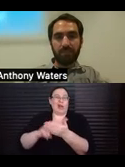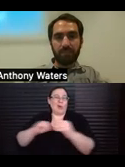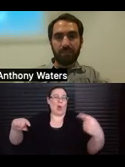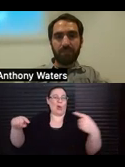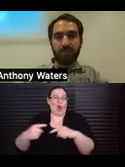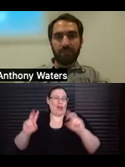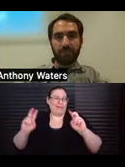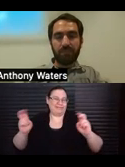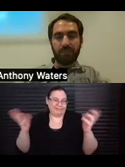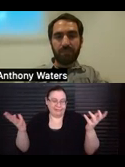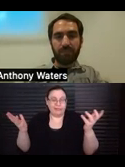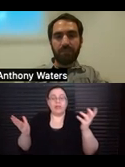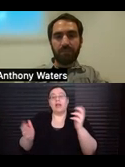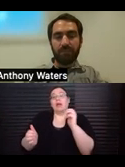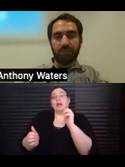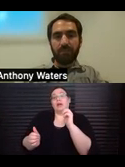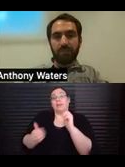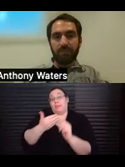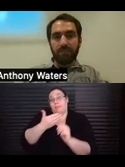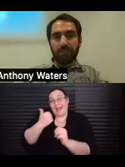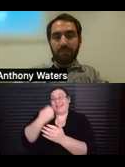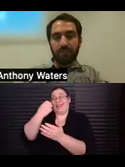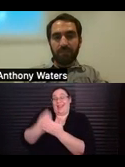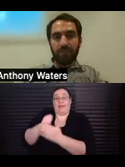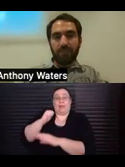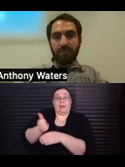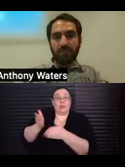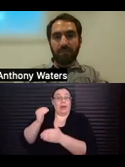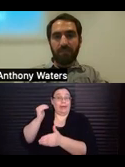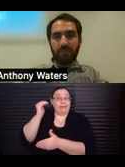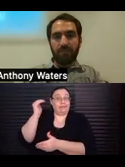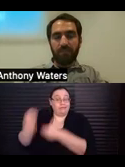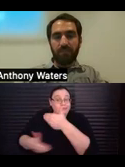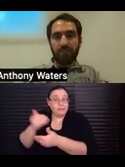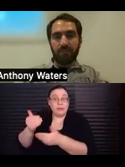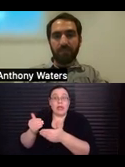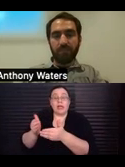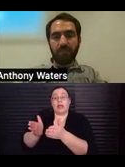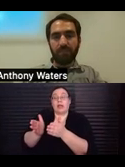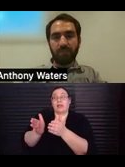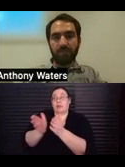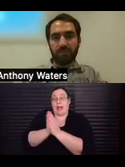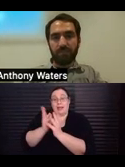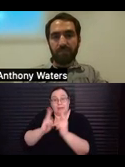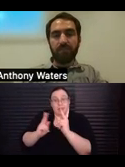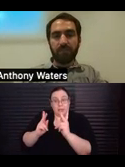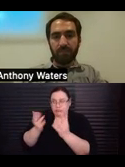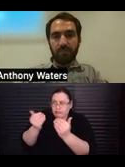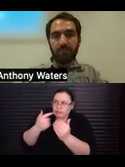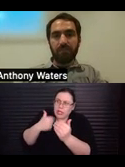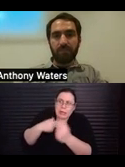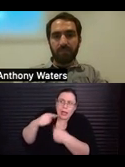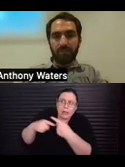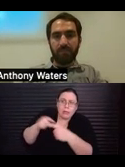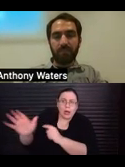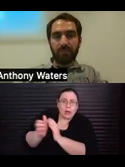most evidence-based way to proceed is to ask people about their coping skills and